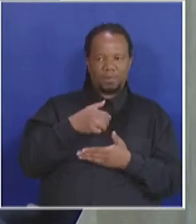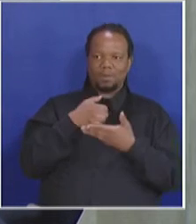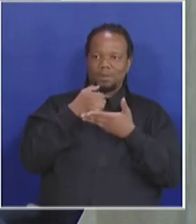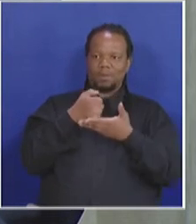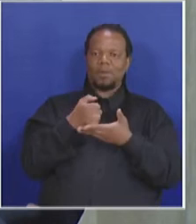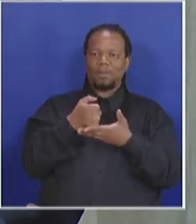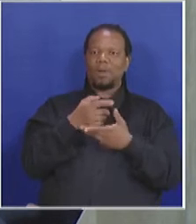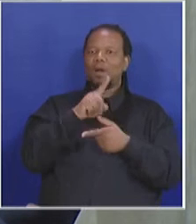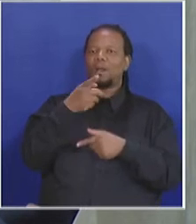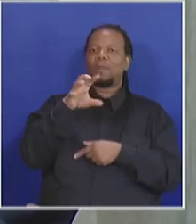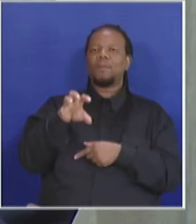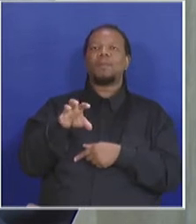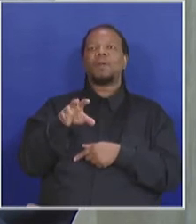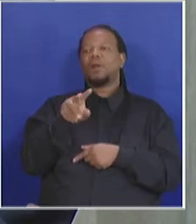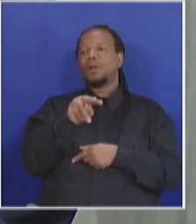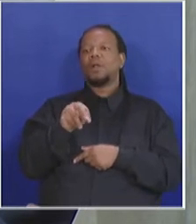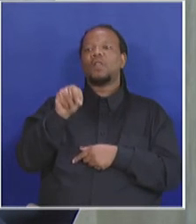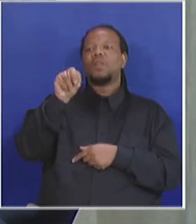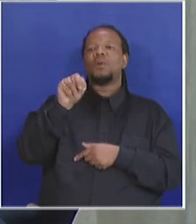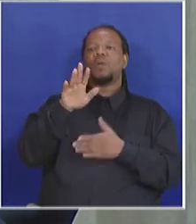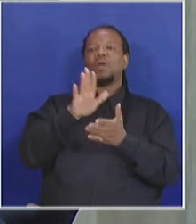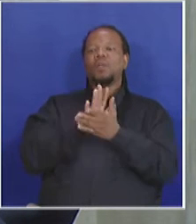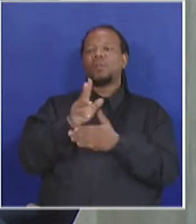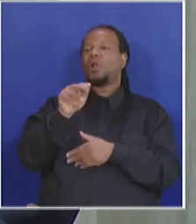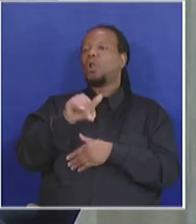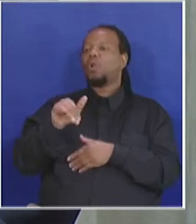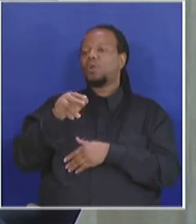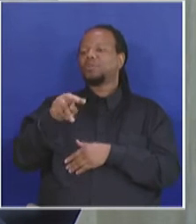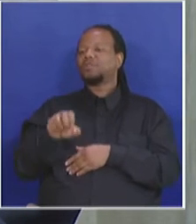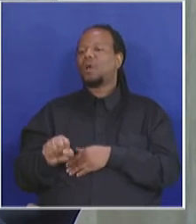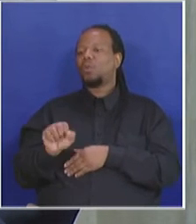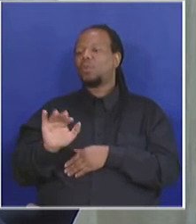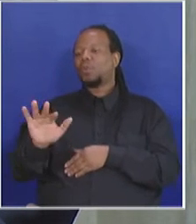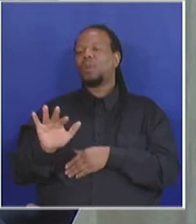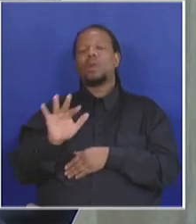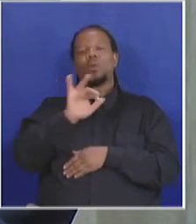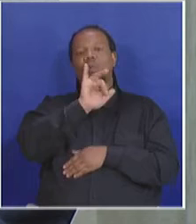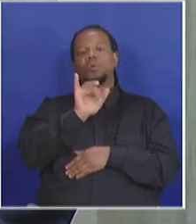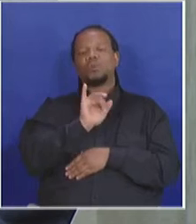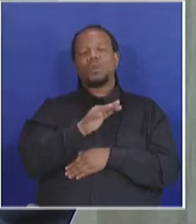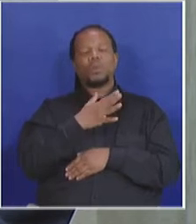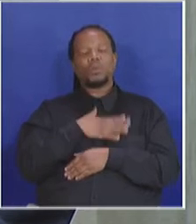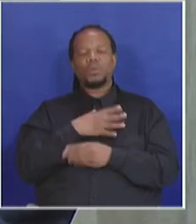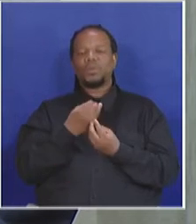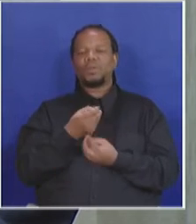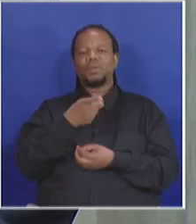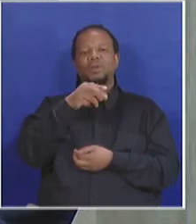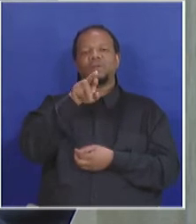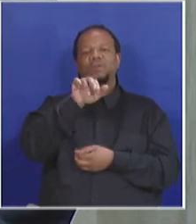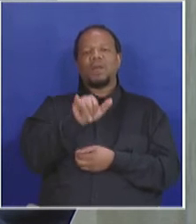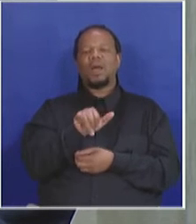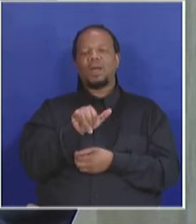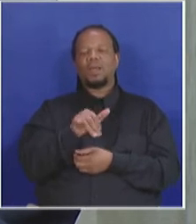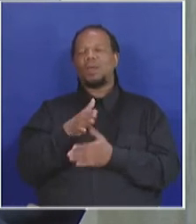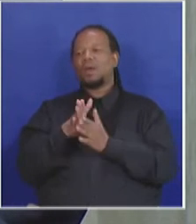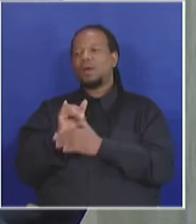especially the uppermost north and the lowermost south of the province. The province has become very dry. The IFP is appealing for